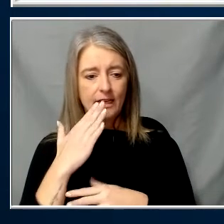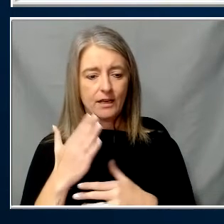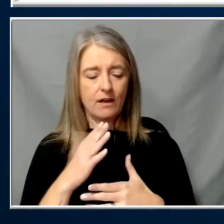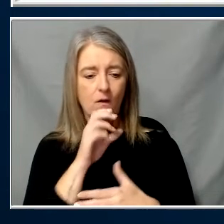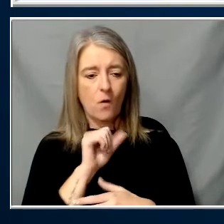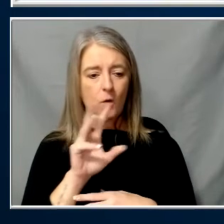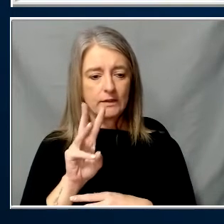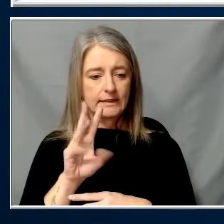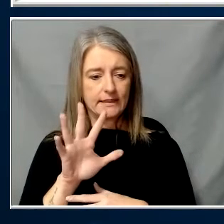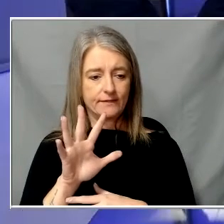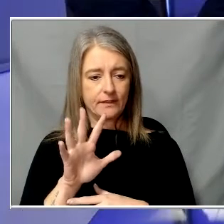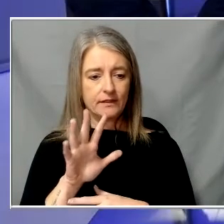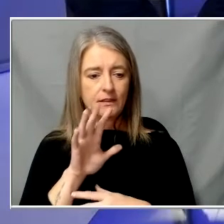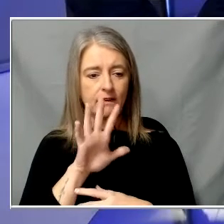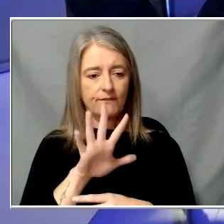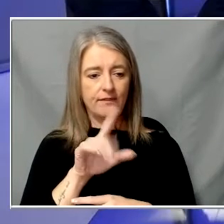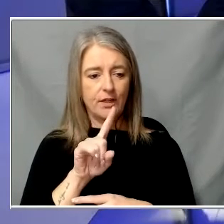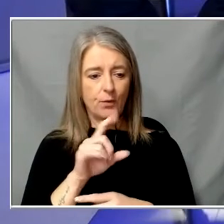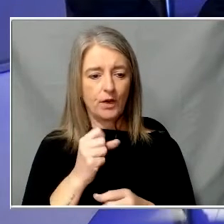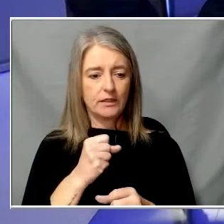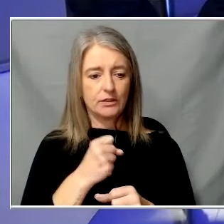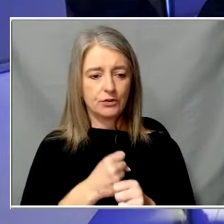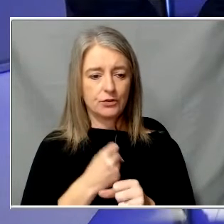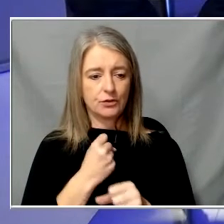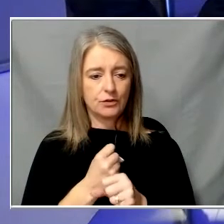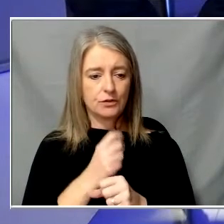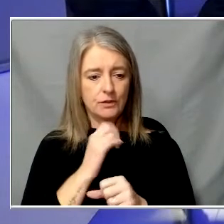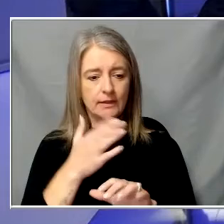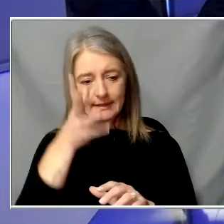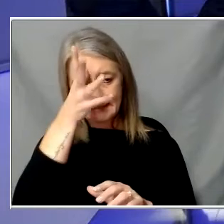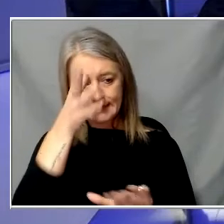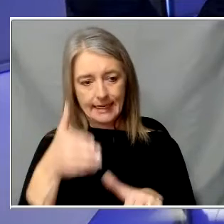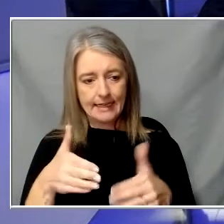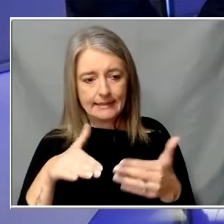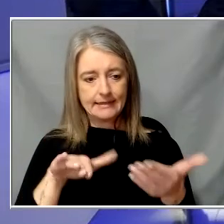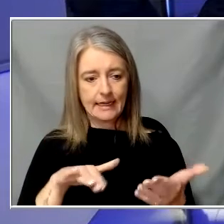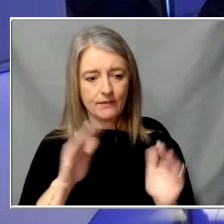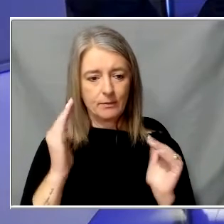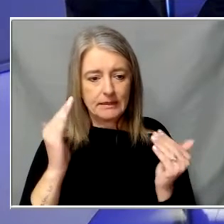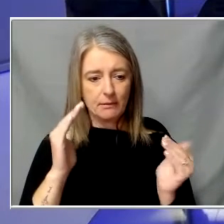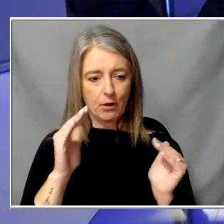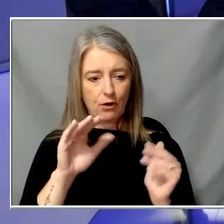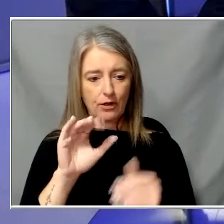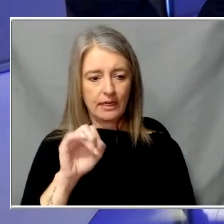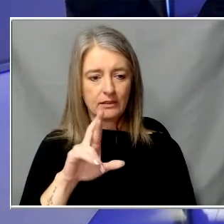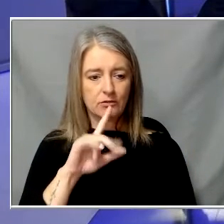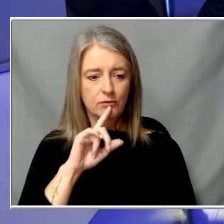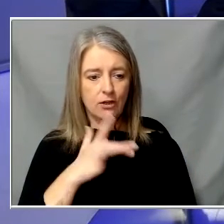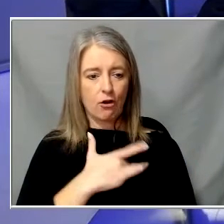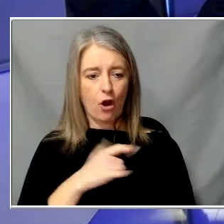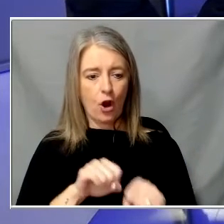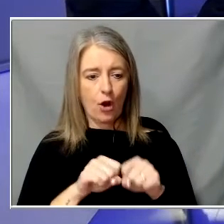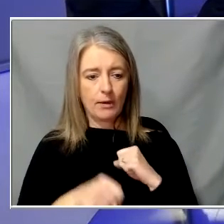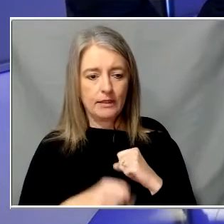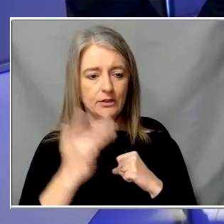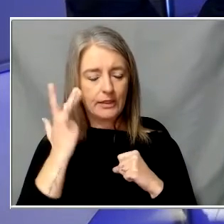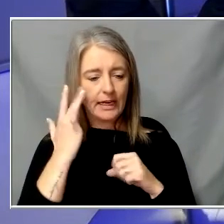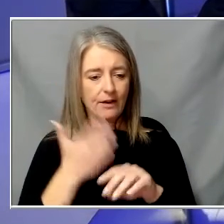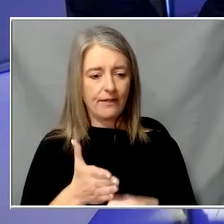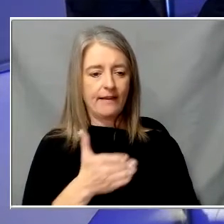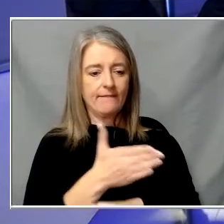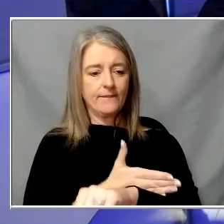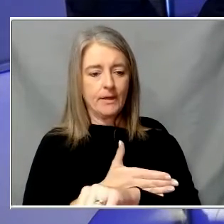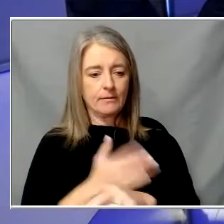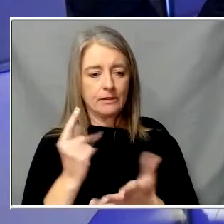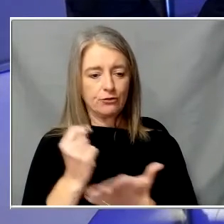years old. 51 years ago, my dad died from a similar cancer. She said, this is really heartbreaking for me to hear the advances in